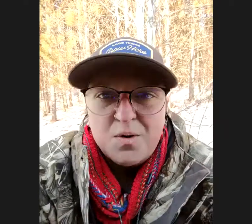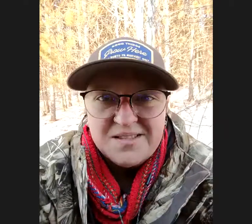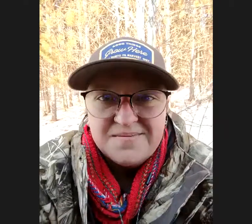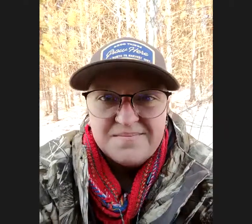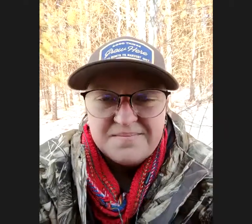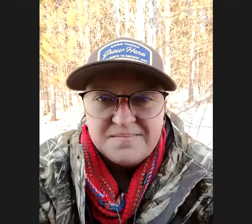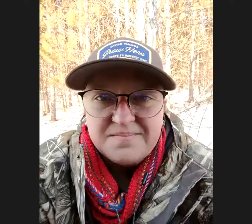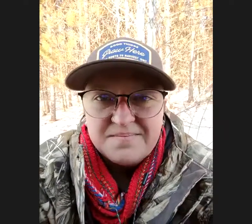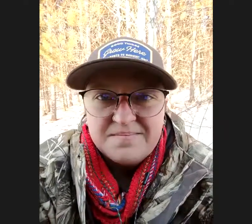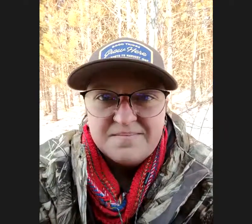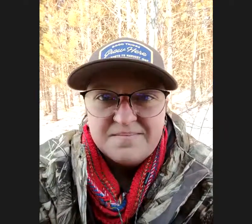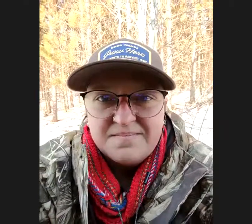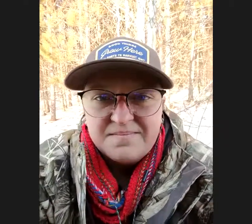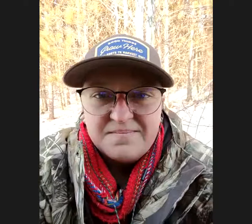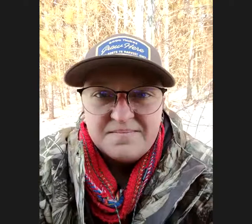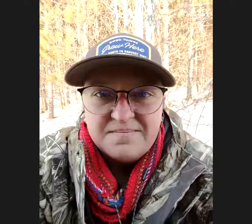noticed.